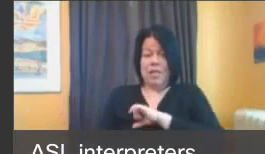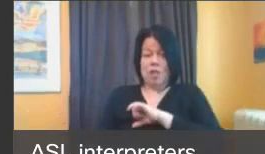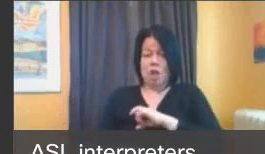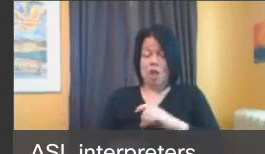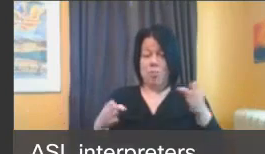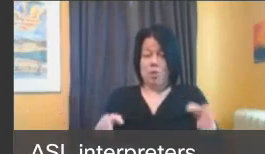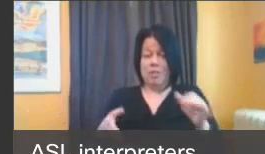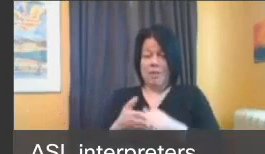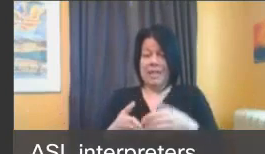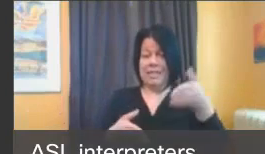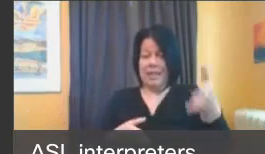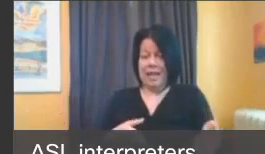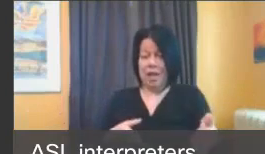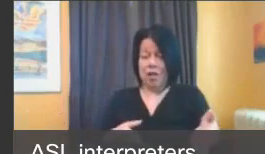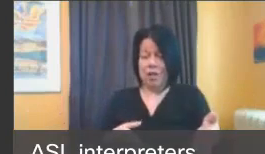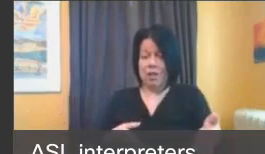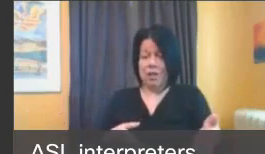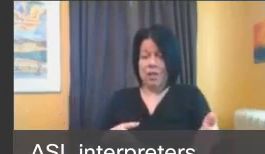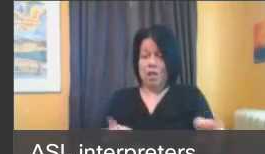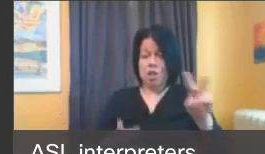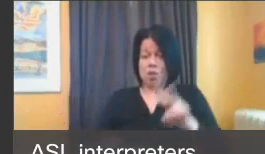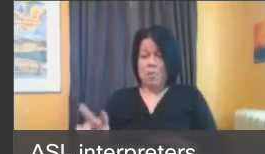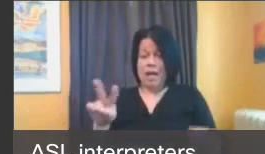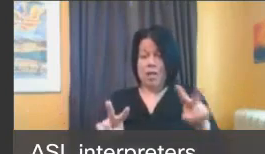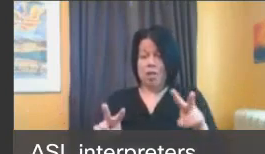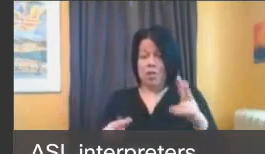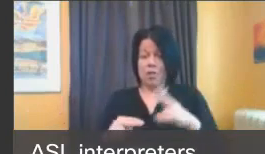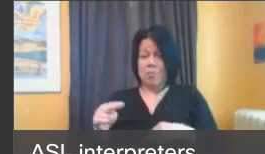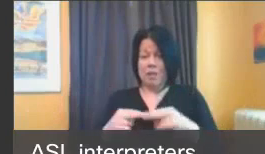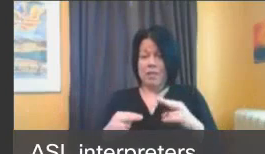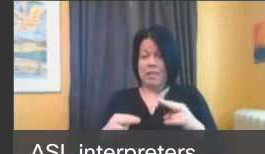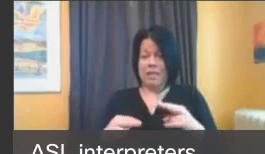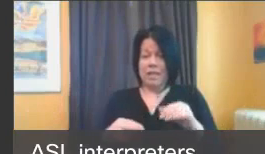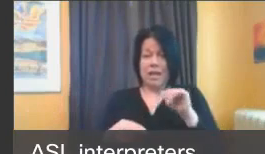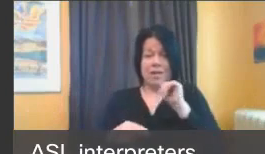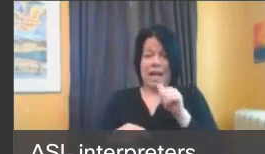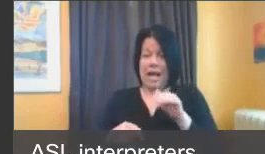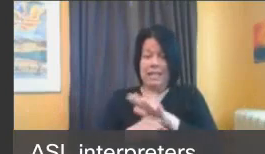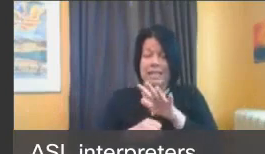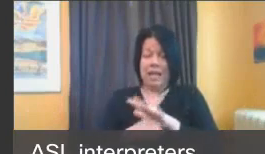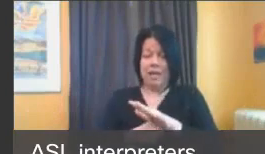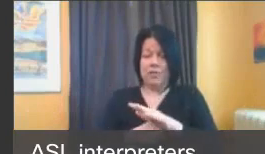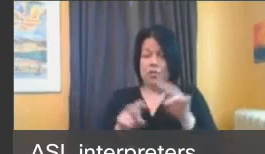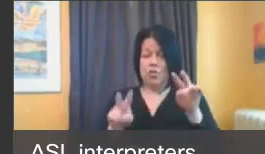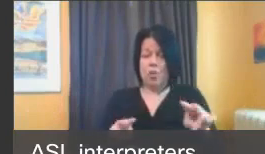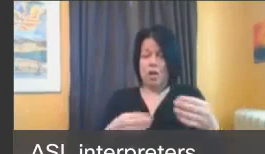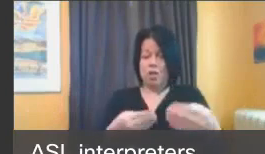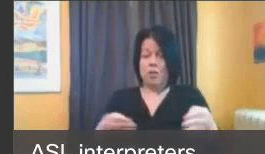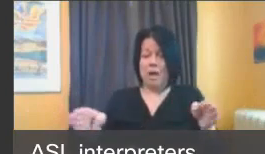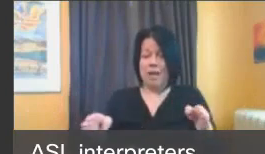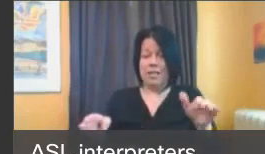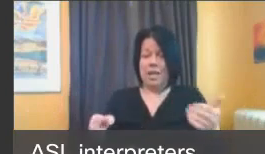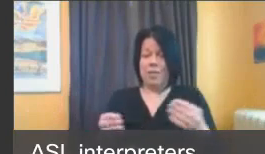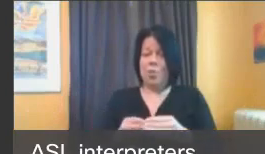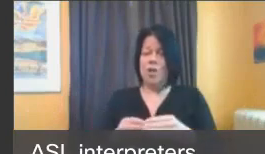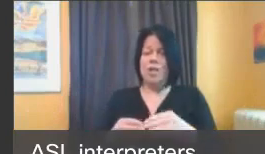there to monitor the building are not sufficient to monitor the drop boxes. So it's